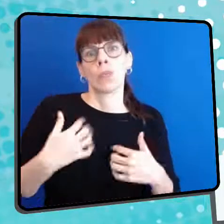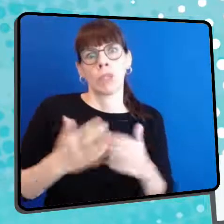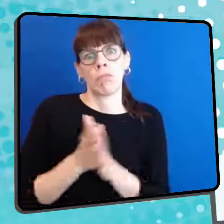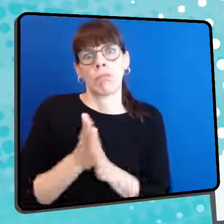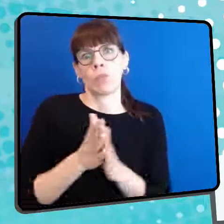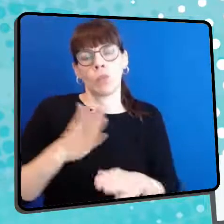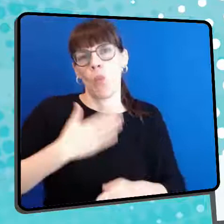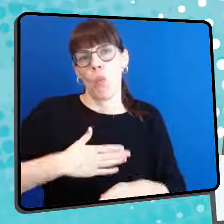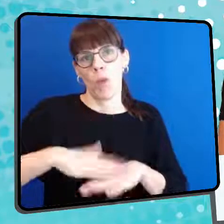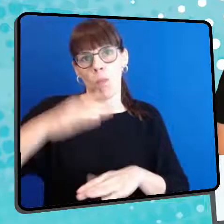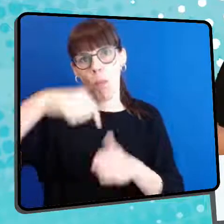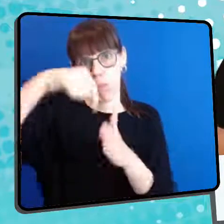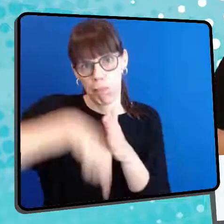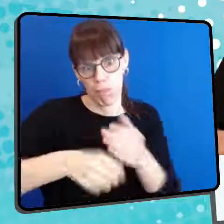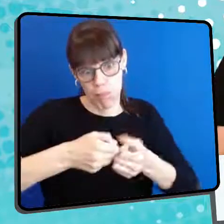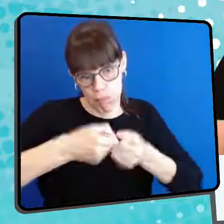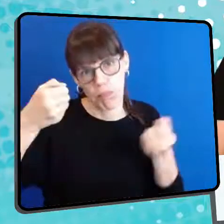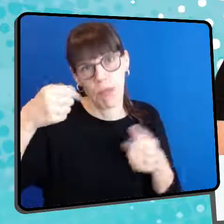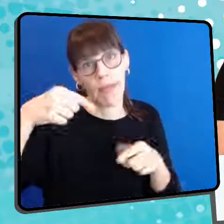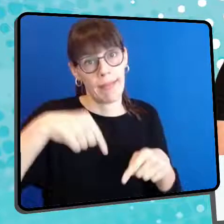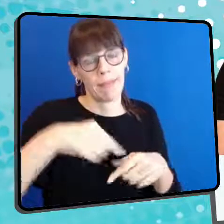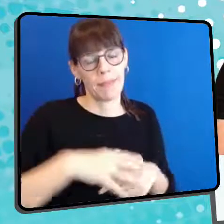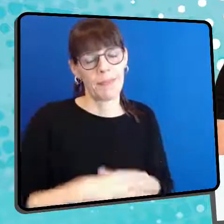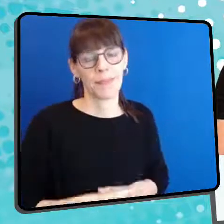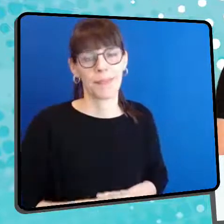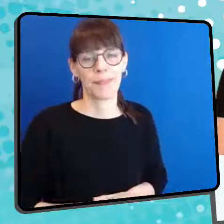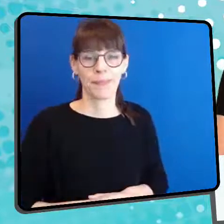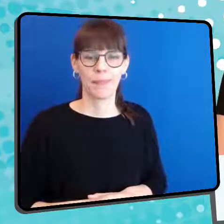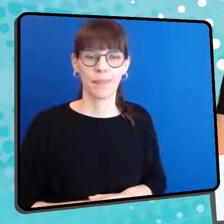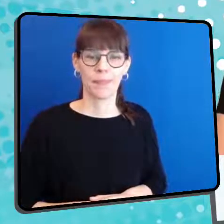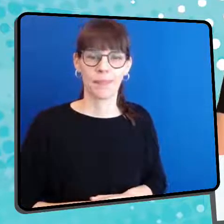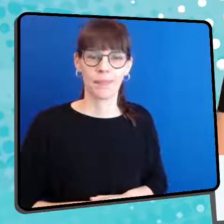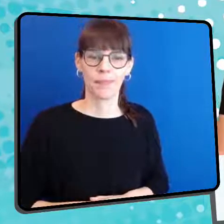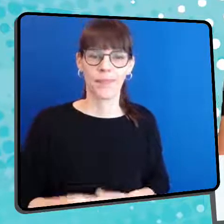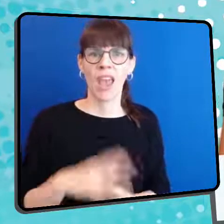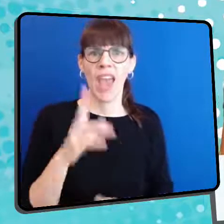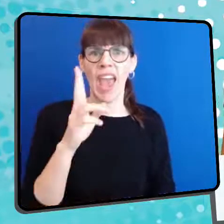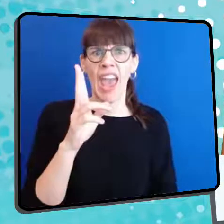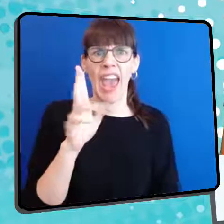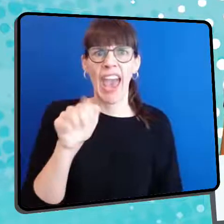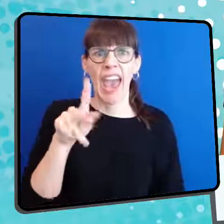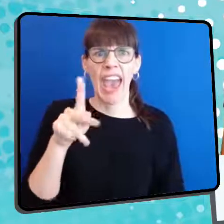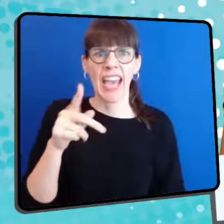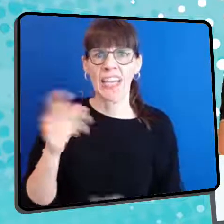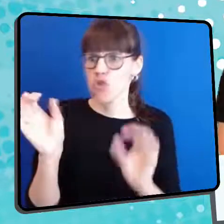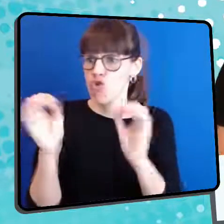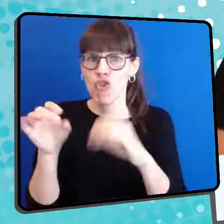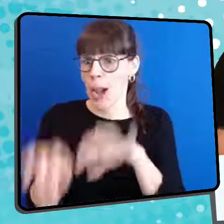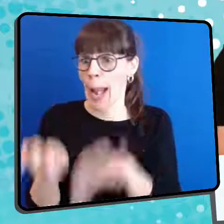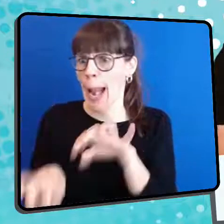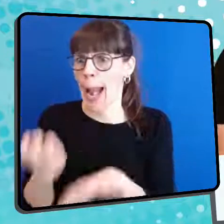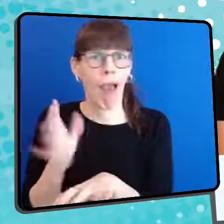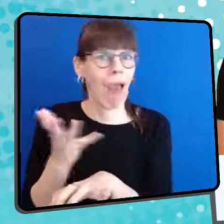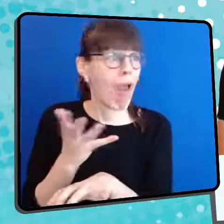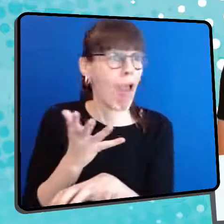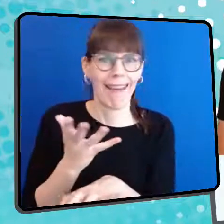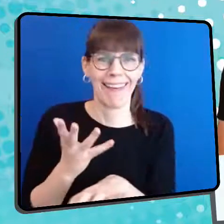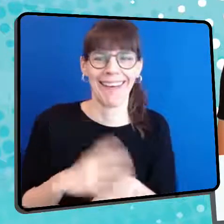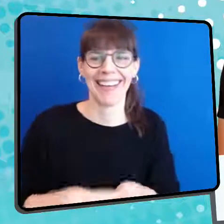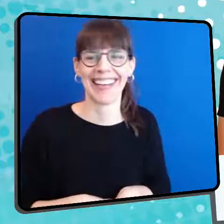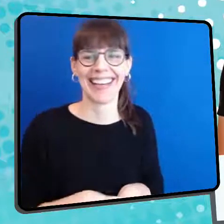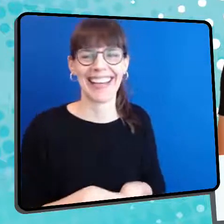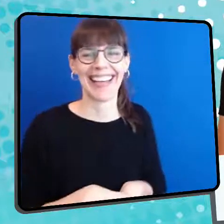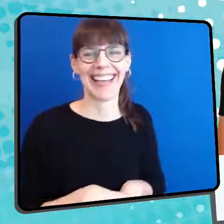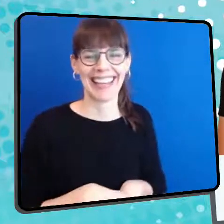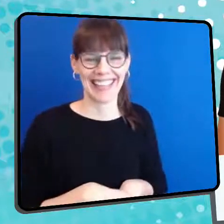Yeah. That's Hank is brilliant. Googling quickly. What's that? Well, typing into our document just here, we